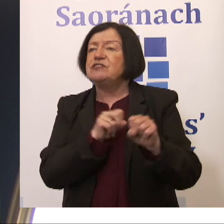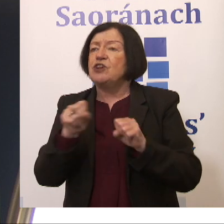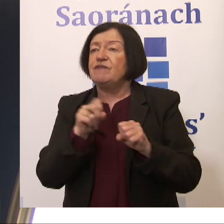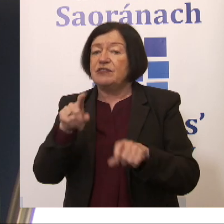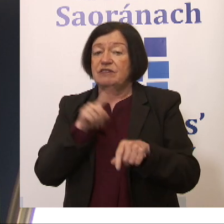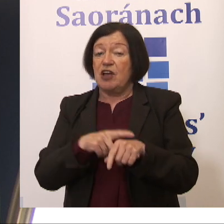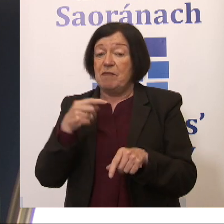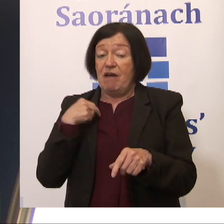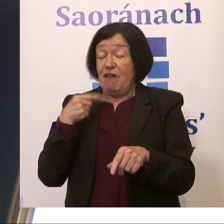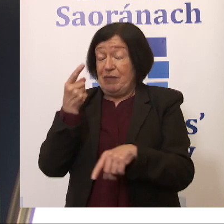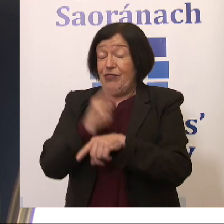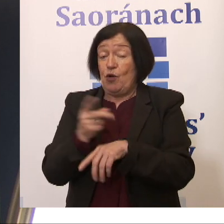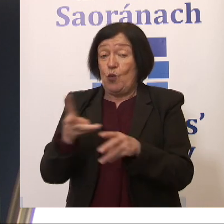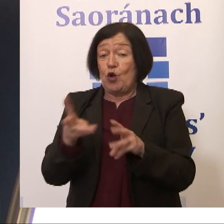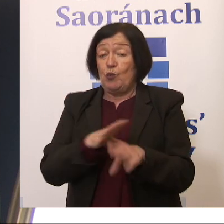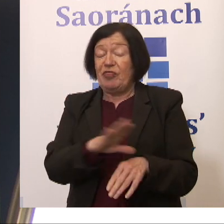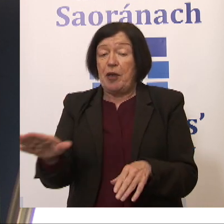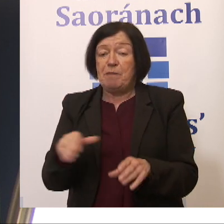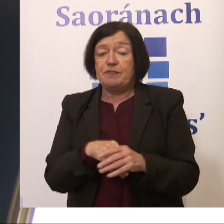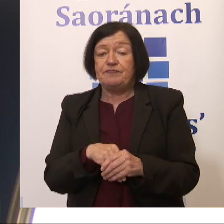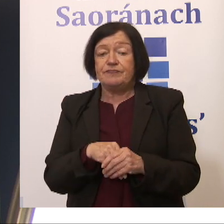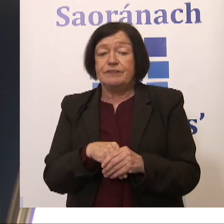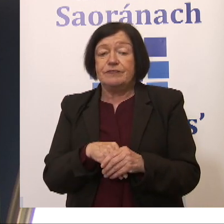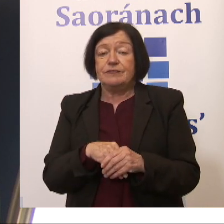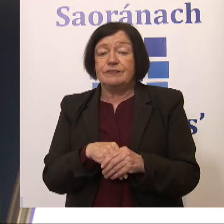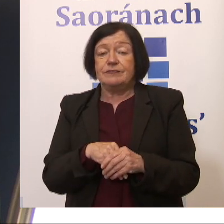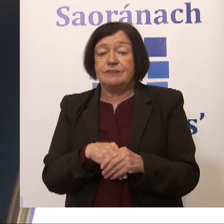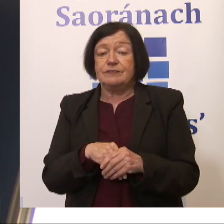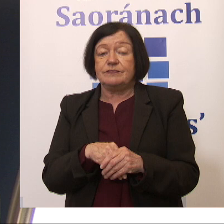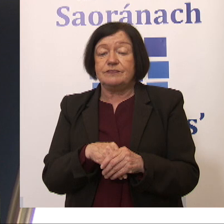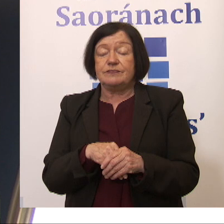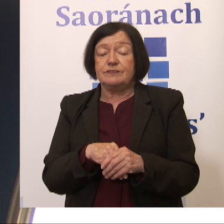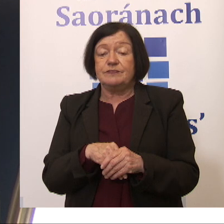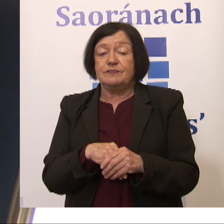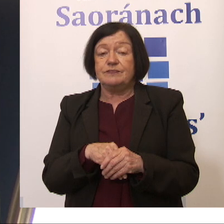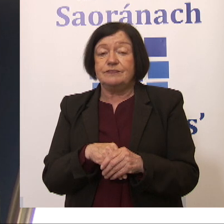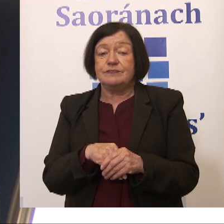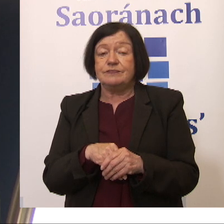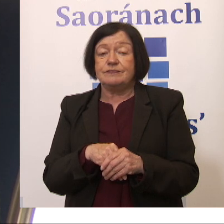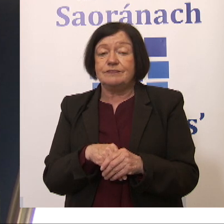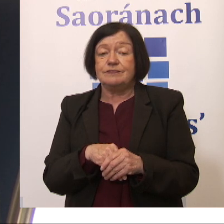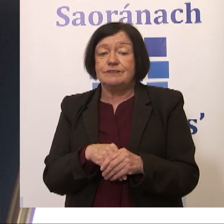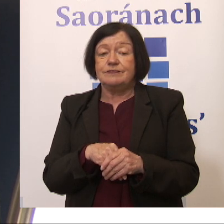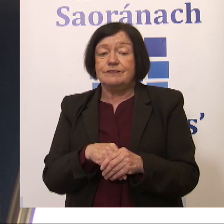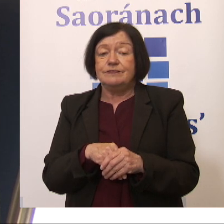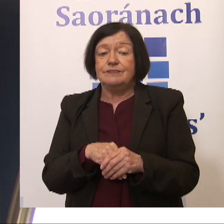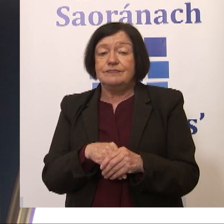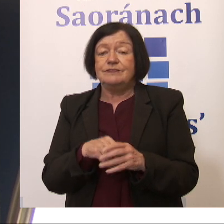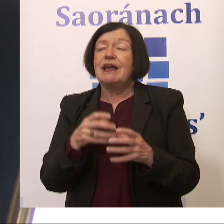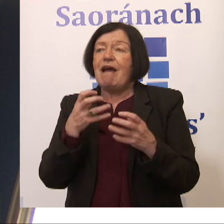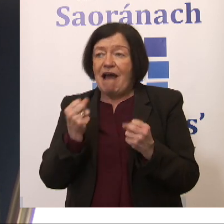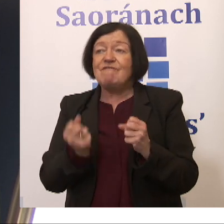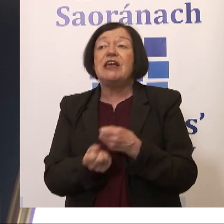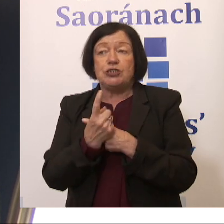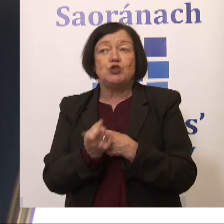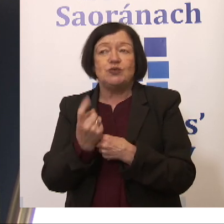that I've spent working with them. But, you know, it doesn't. There are issues